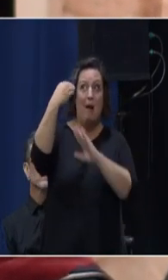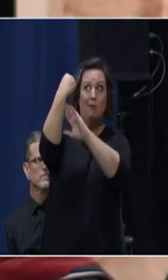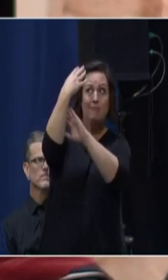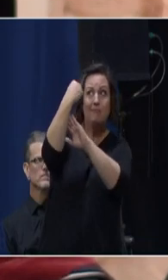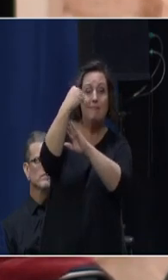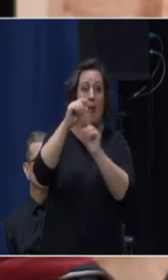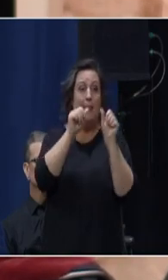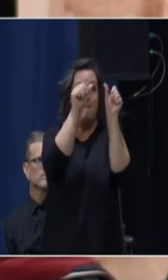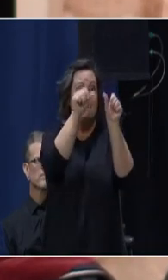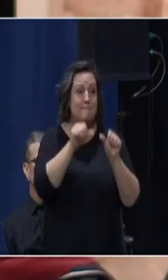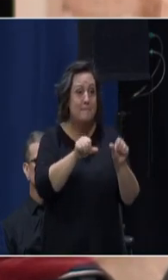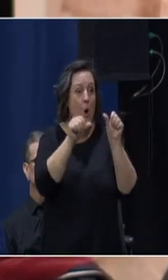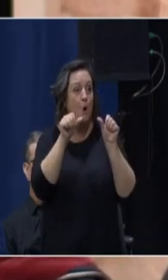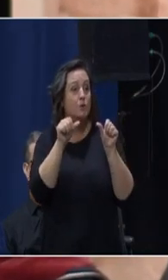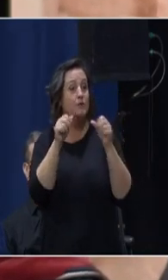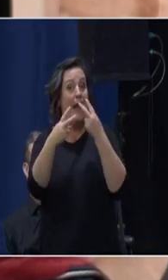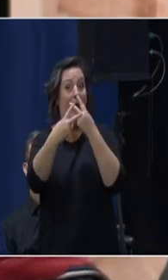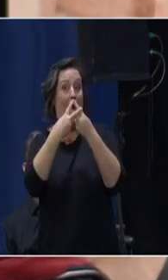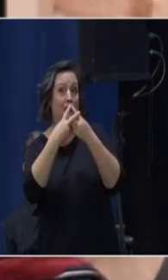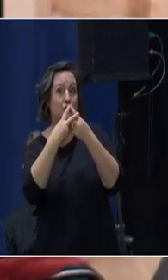hashtag UNCBearGrad.